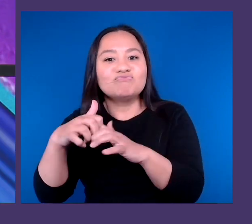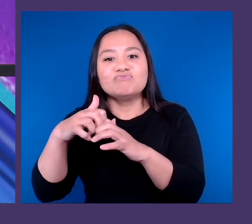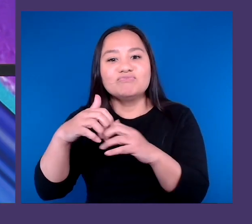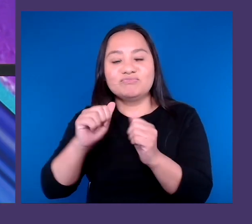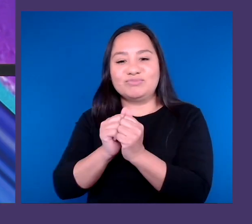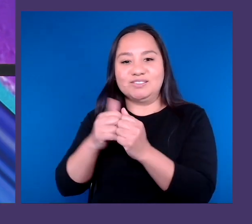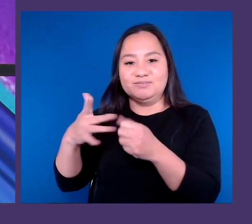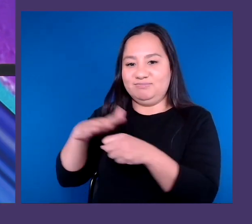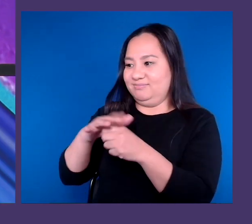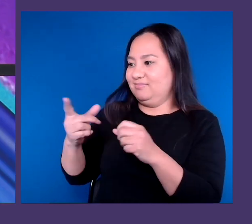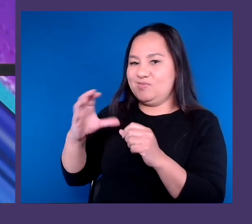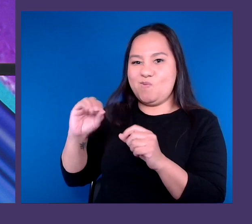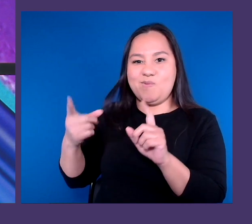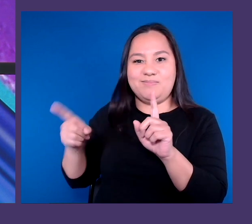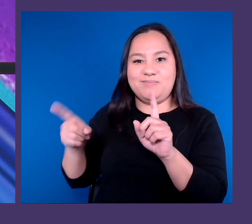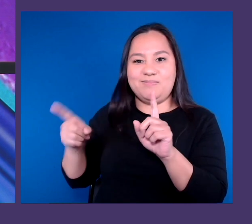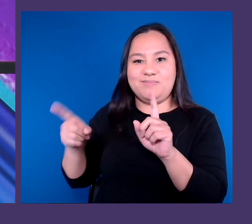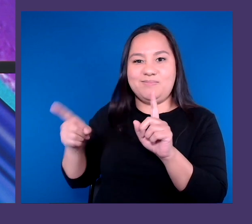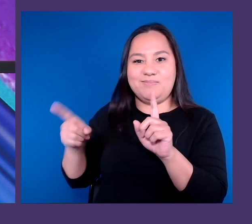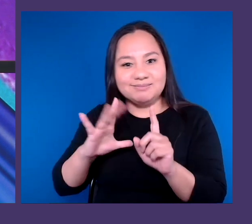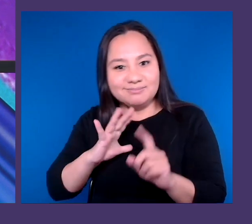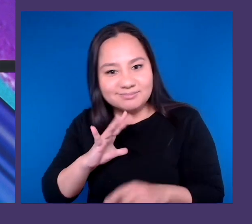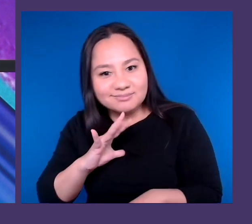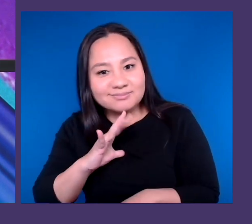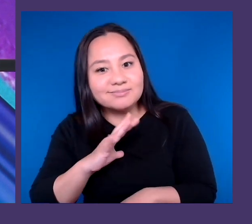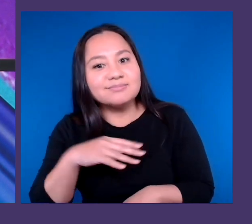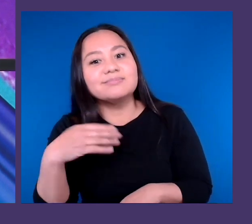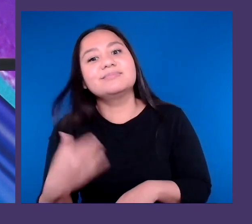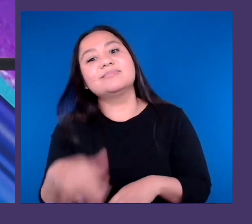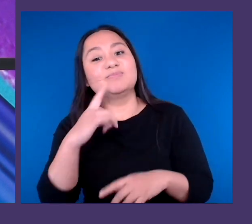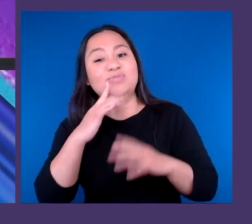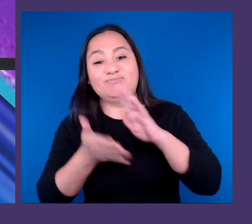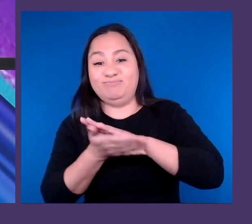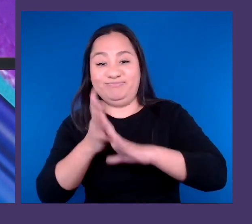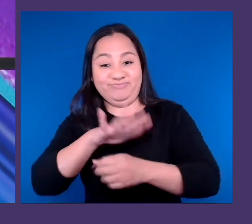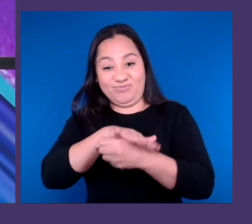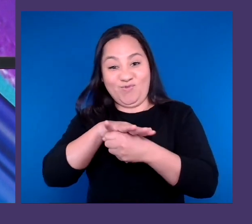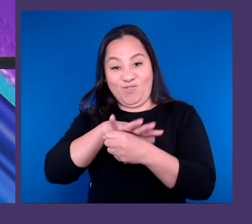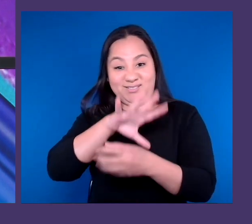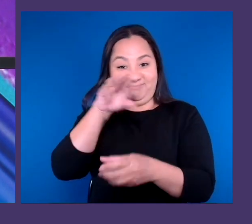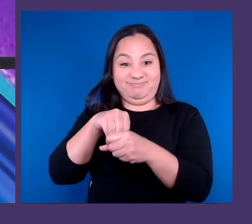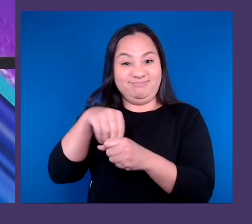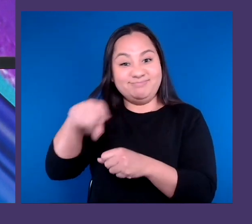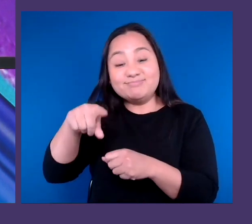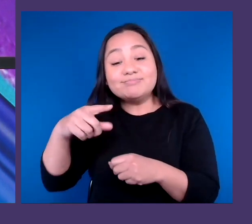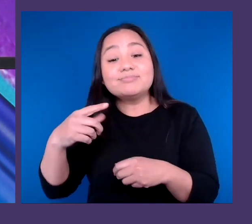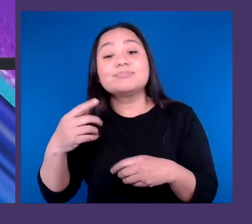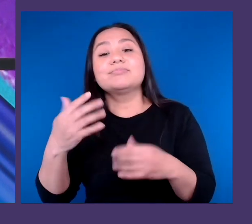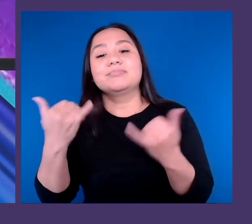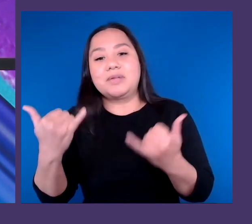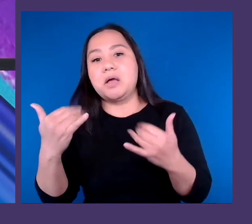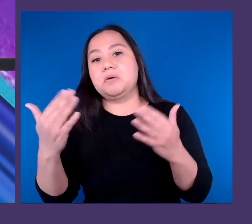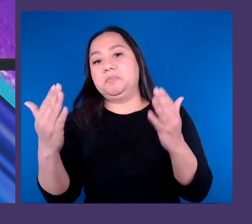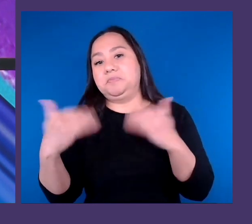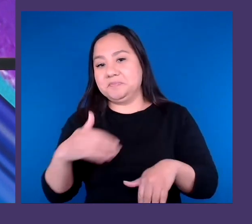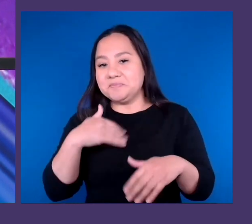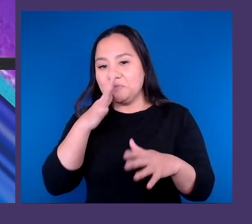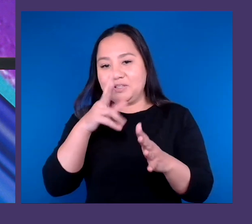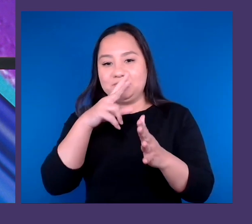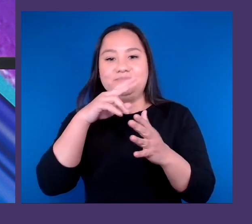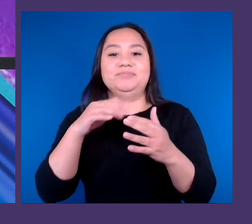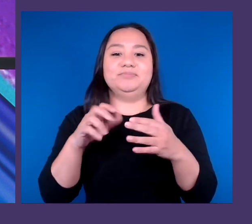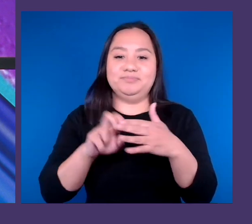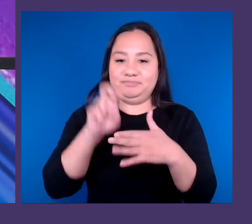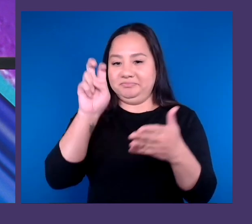Yeah. The description was It's all run correct. locally. Last up, I'm going to jump to my next My demo. favorite product. Yes. Ooh.